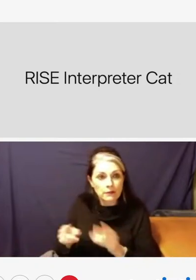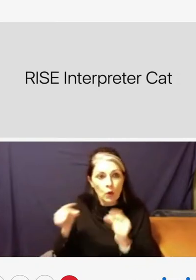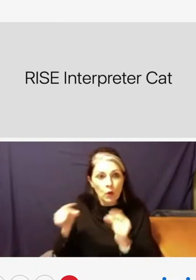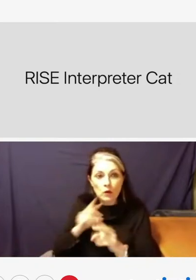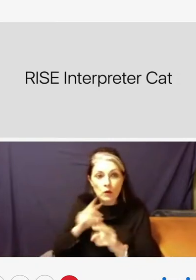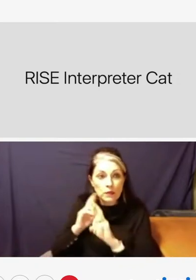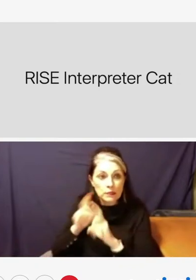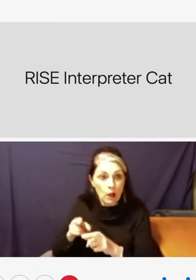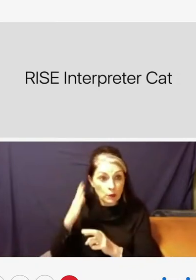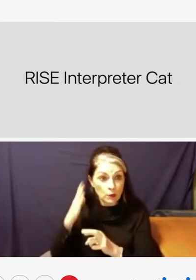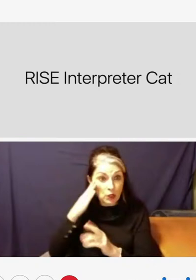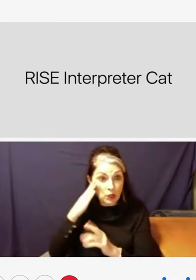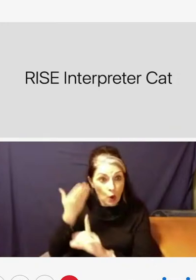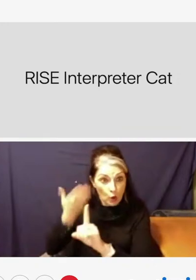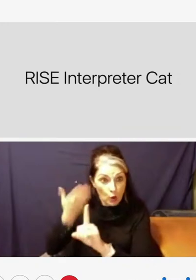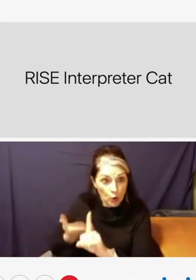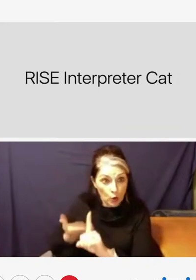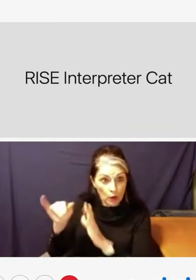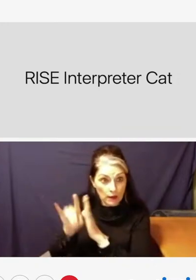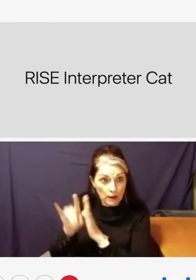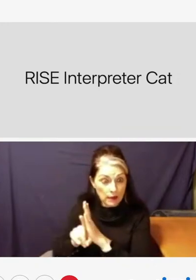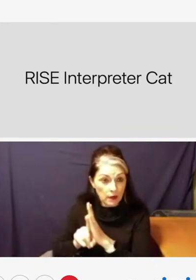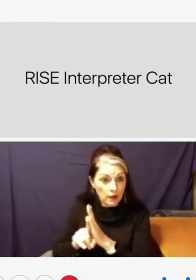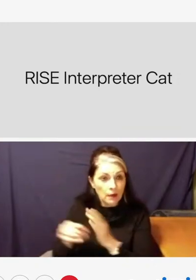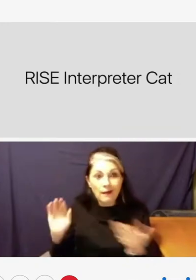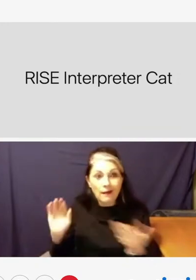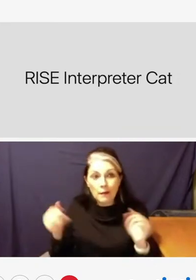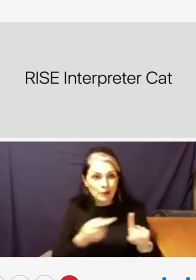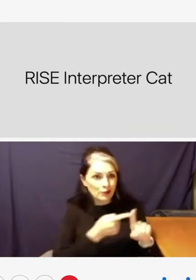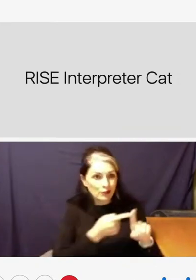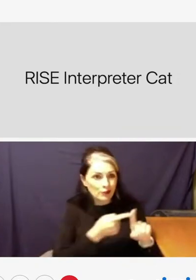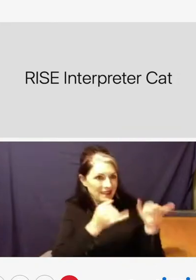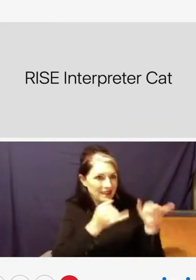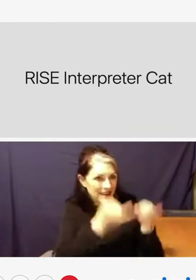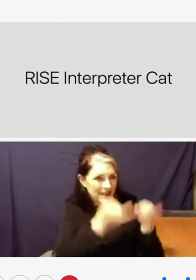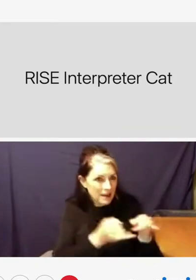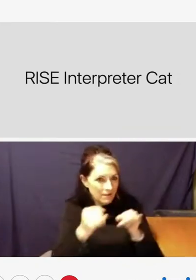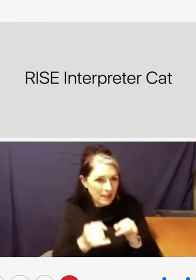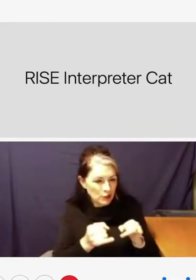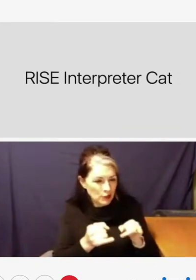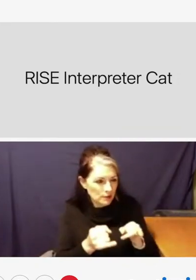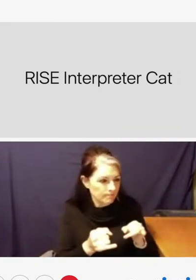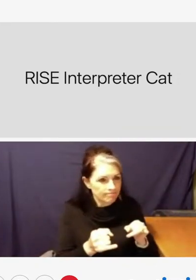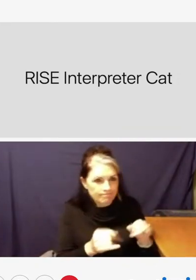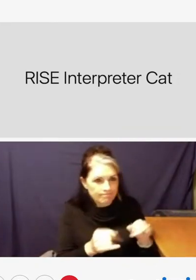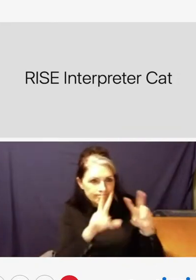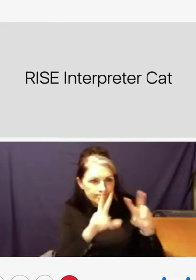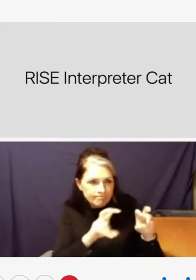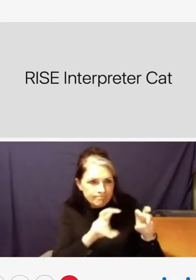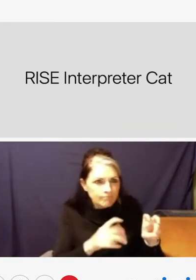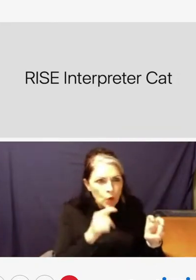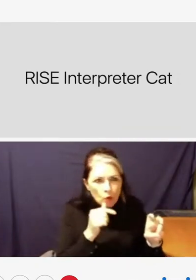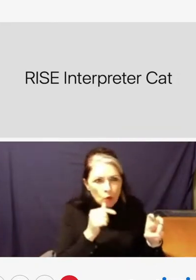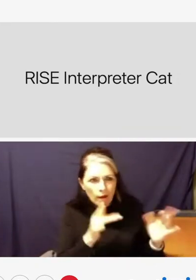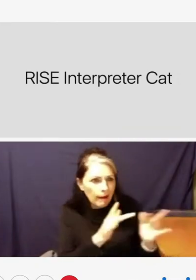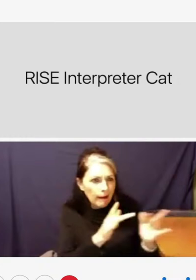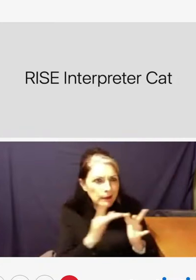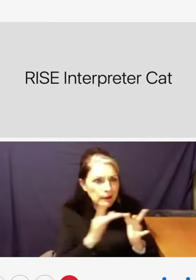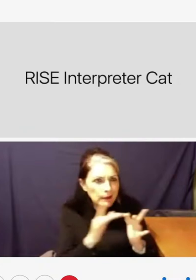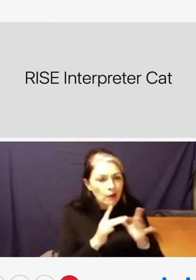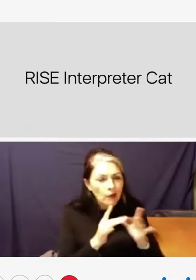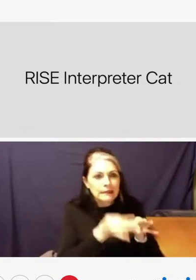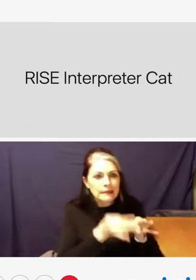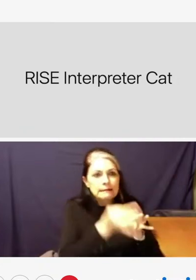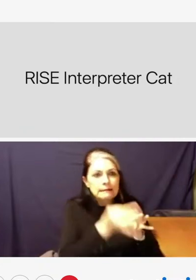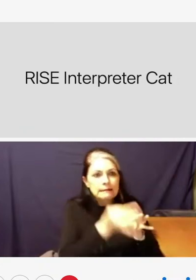identify whereas with the individual you have to kind of work your way out to see who had contact so it delays response